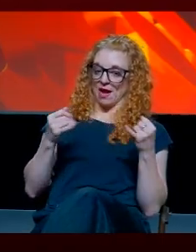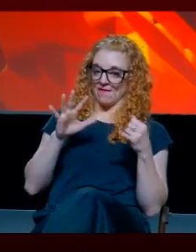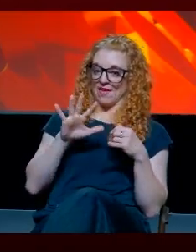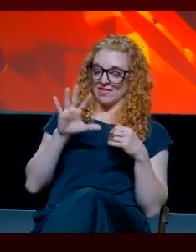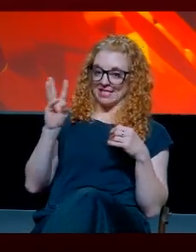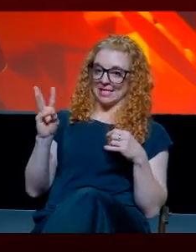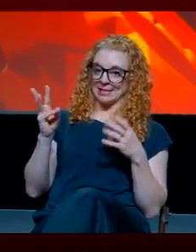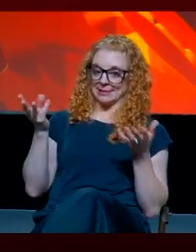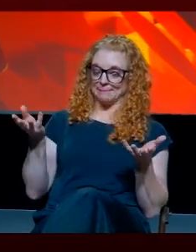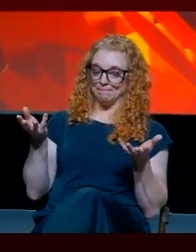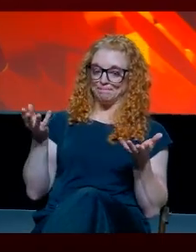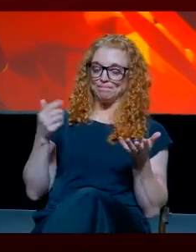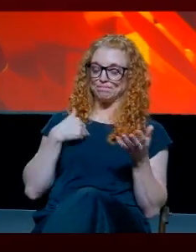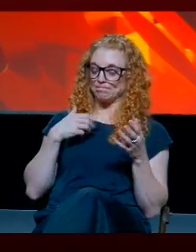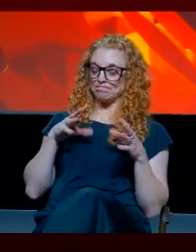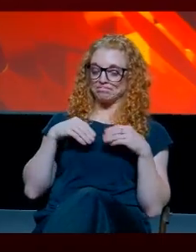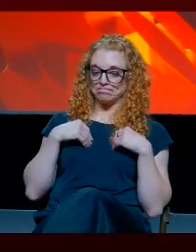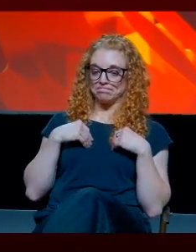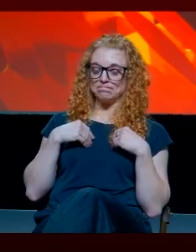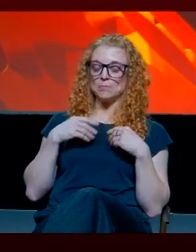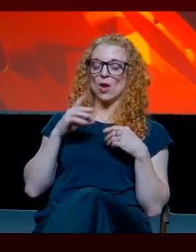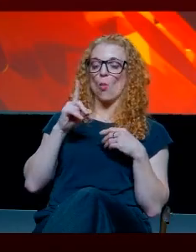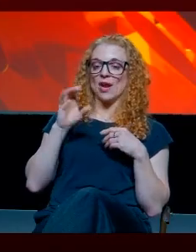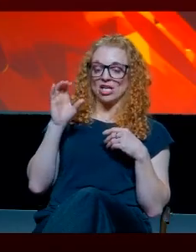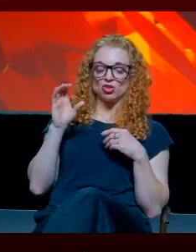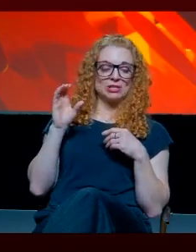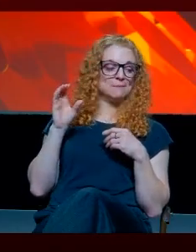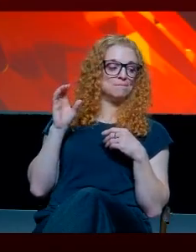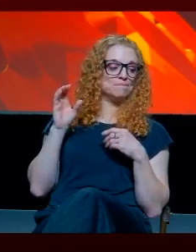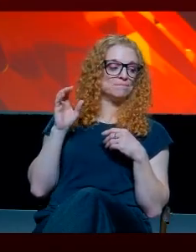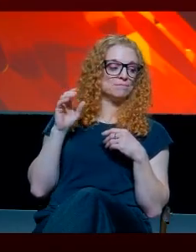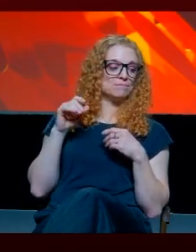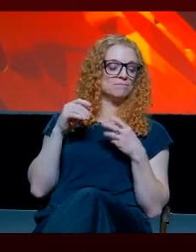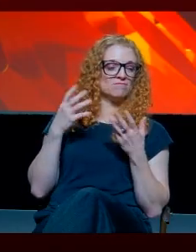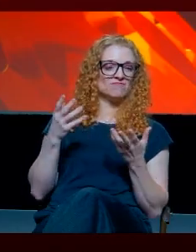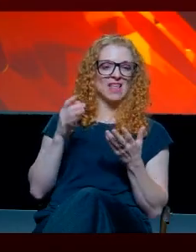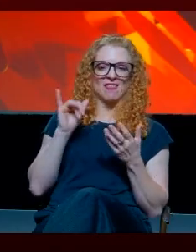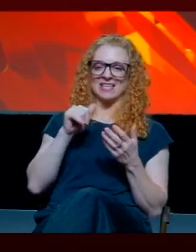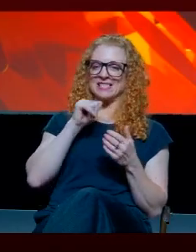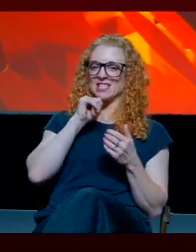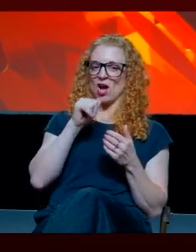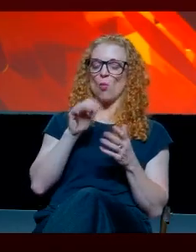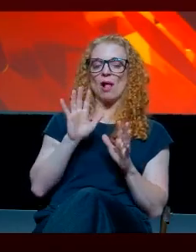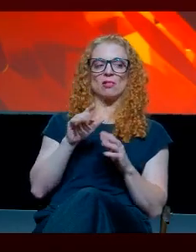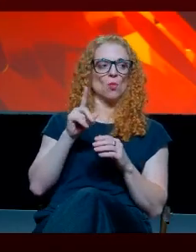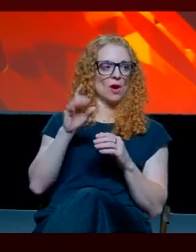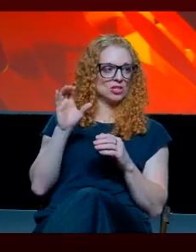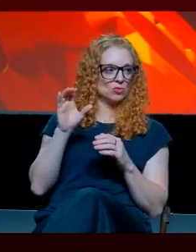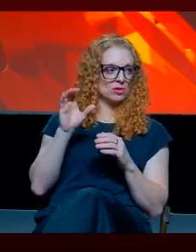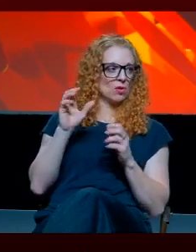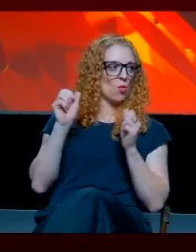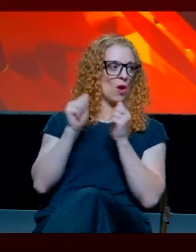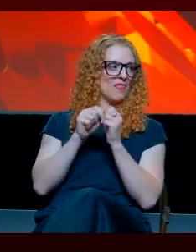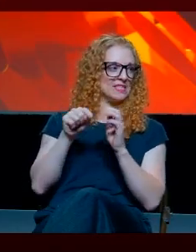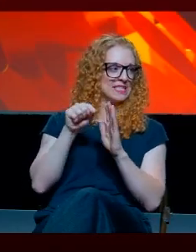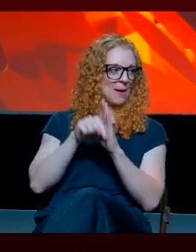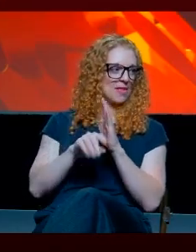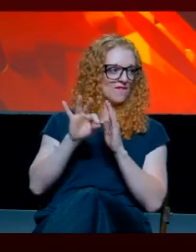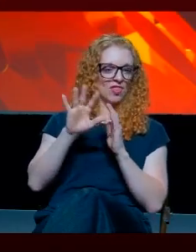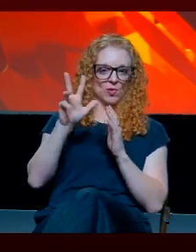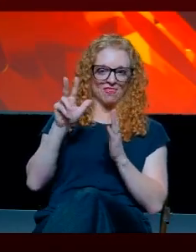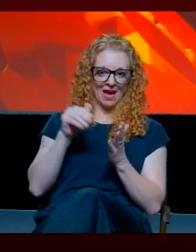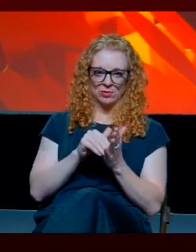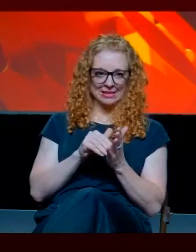56, I'm okay. 100, it's not 100. with a depth of